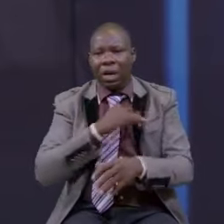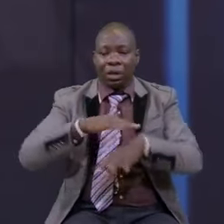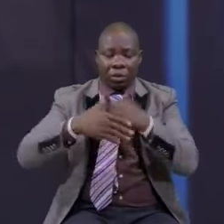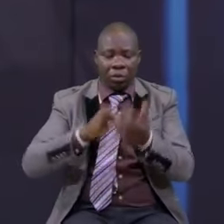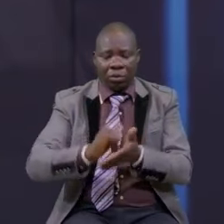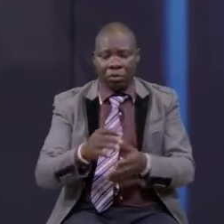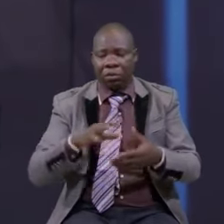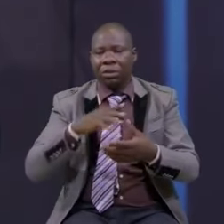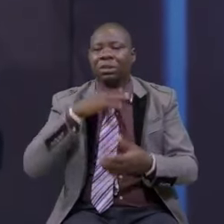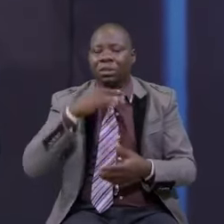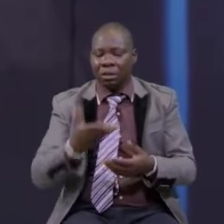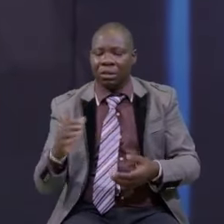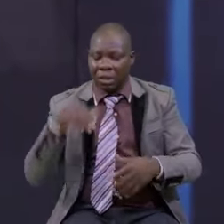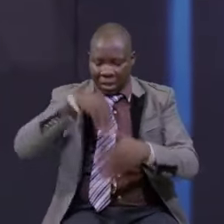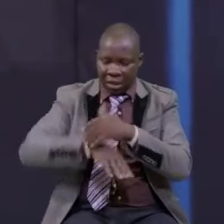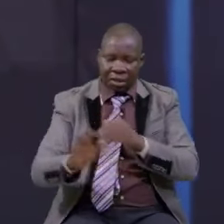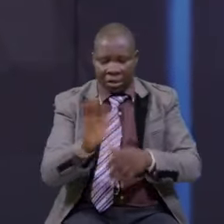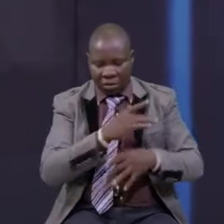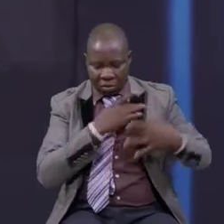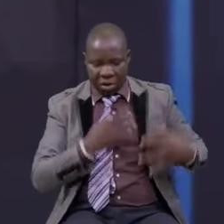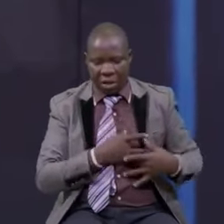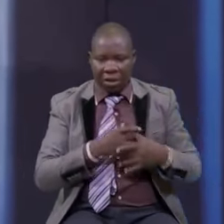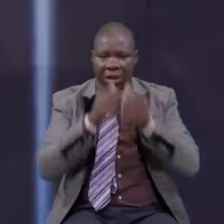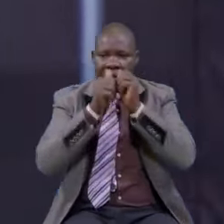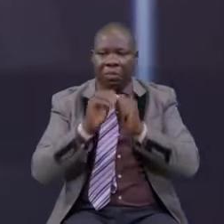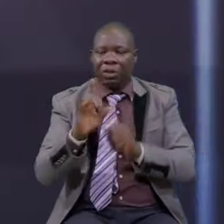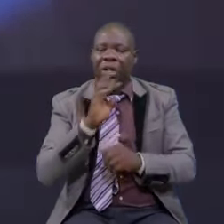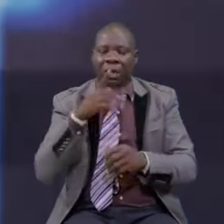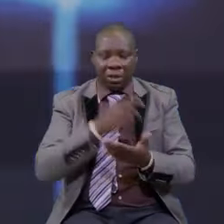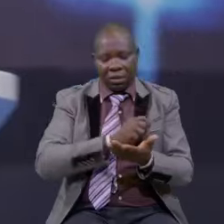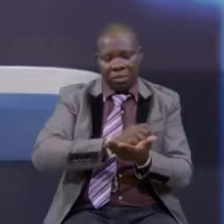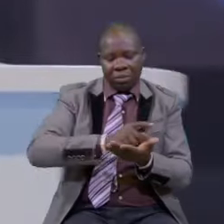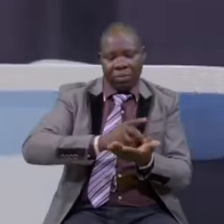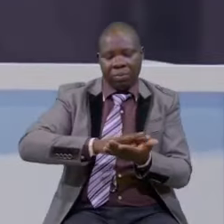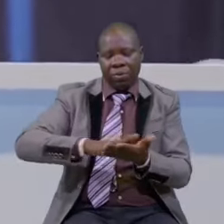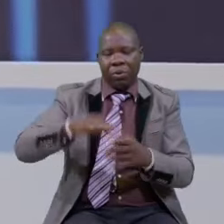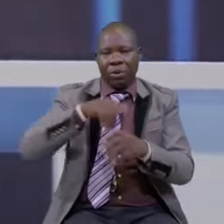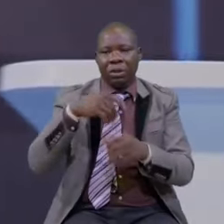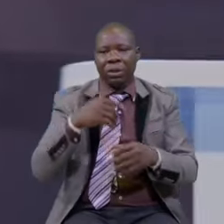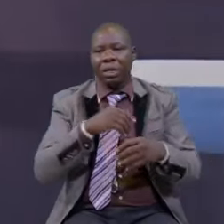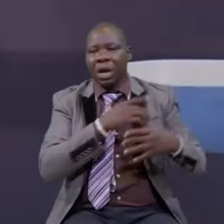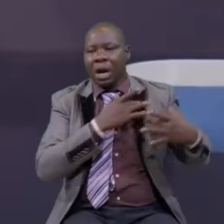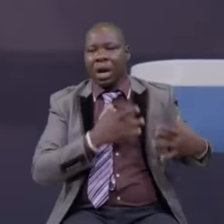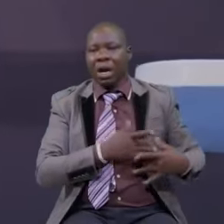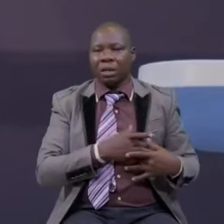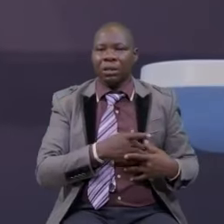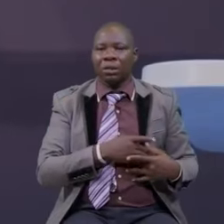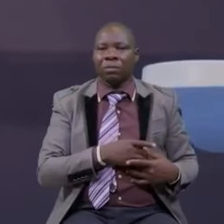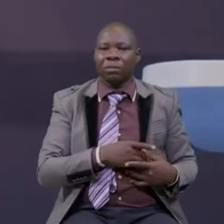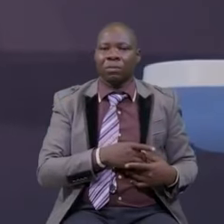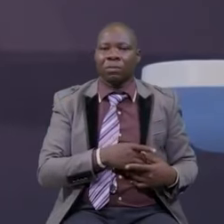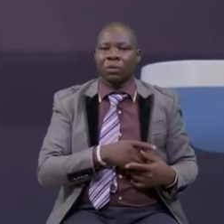your heart. Blessed are the pure in heart. You go to weave your hair, weave, you